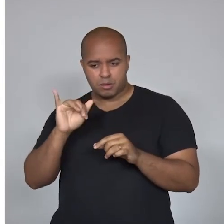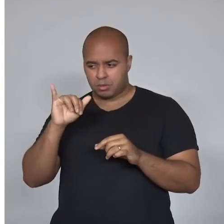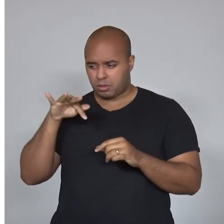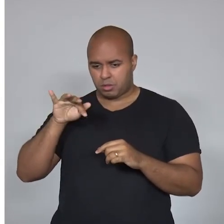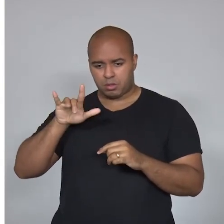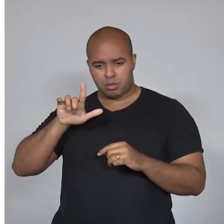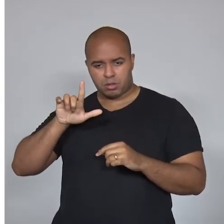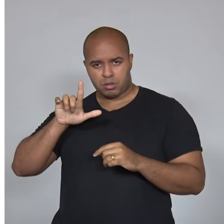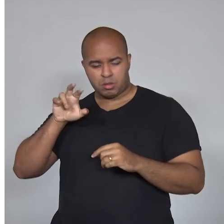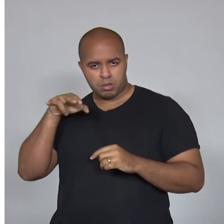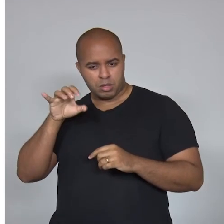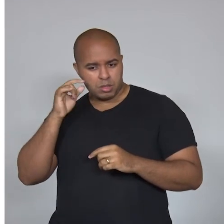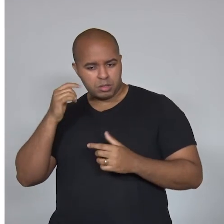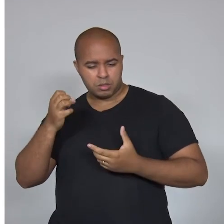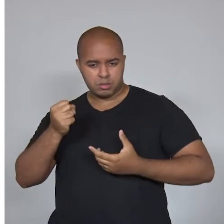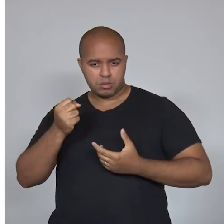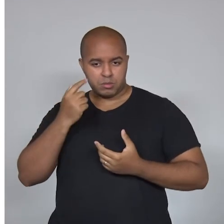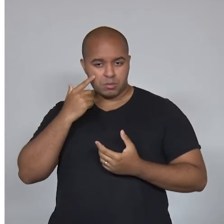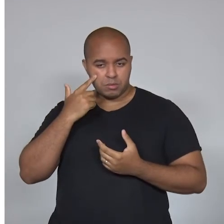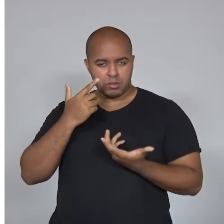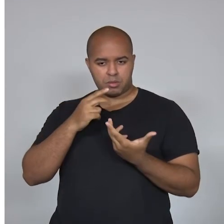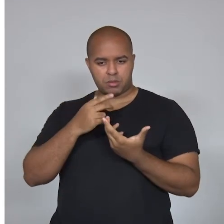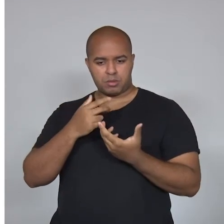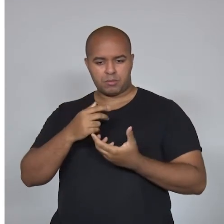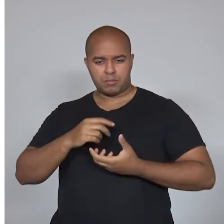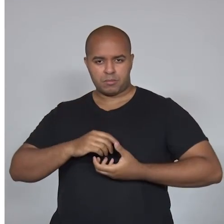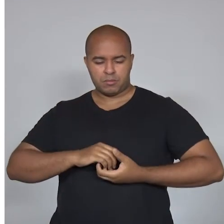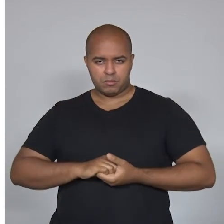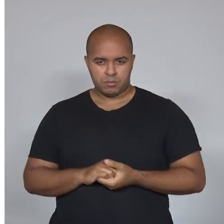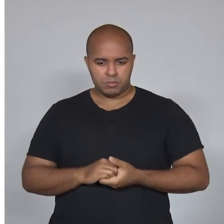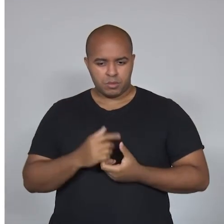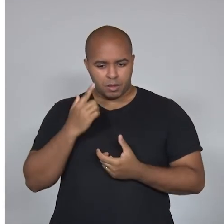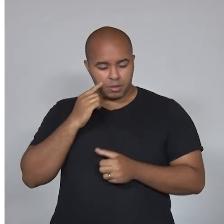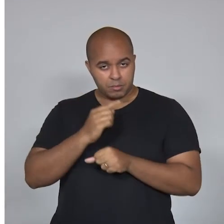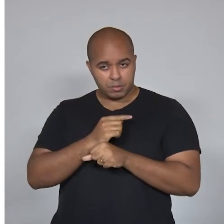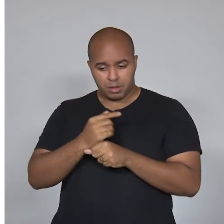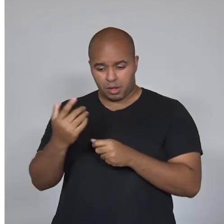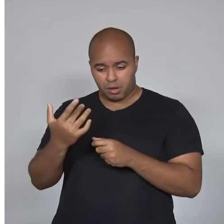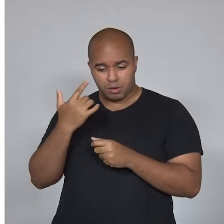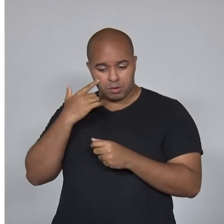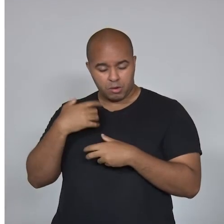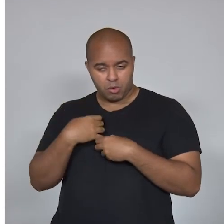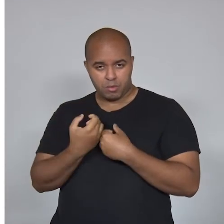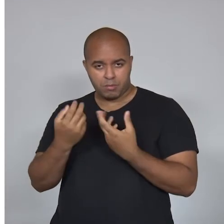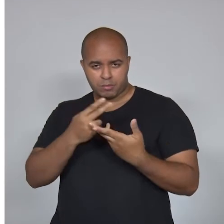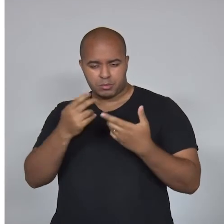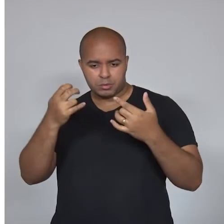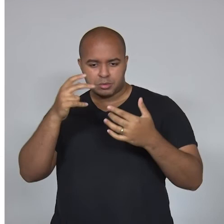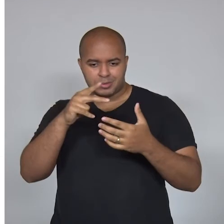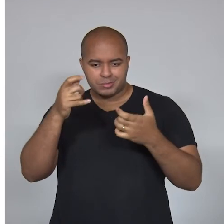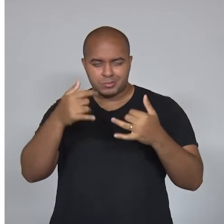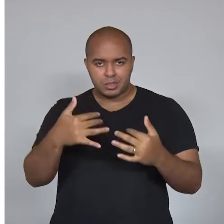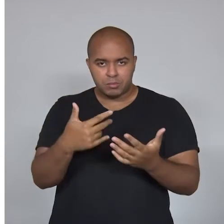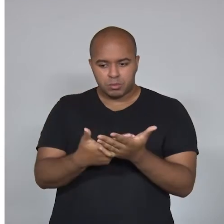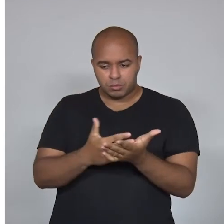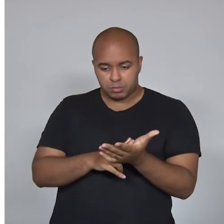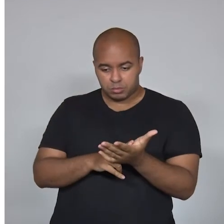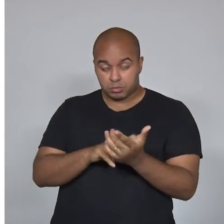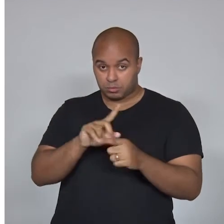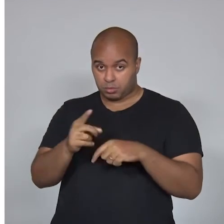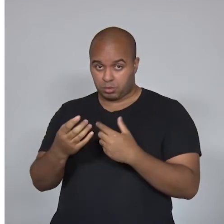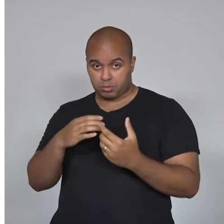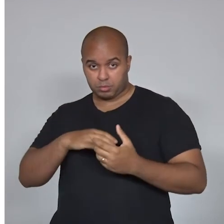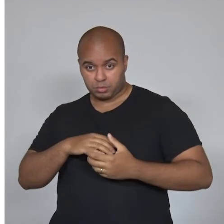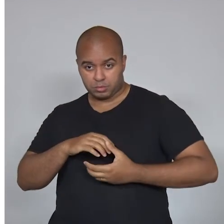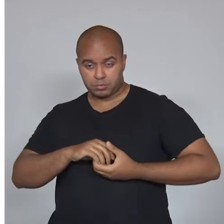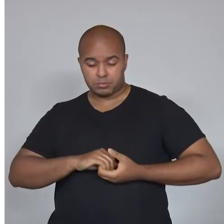started and how it spread. The dominant theory at the time claimed it began in Spain in April